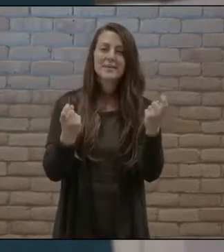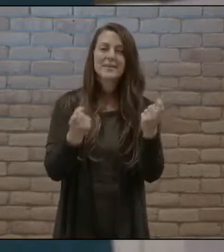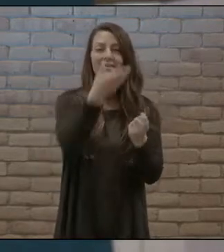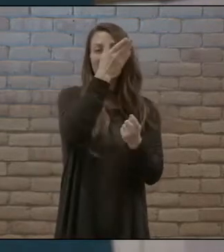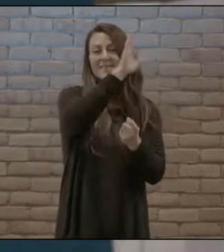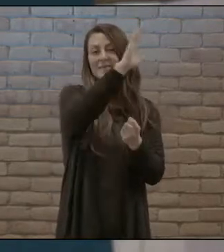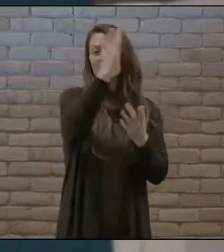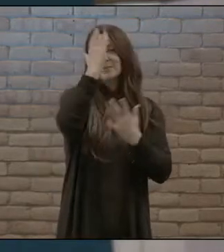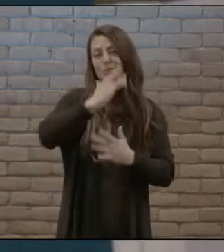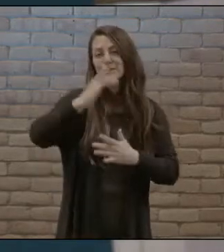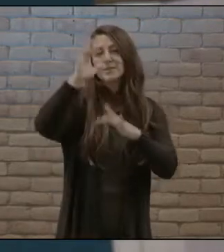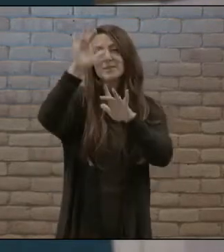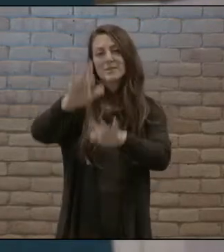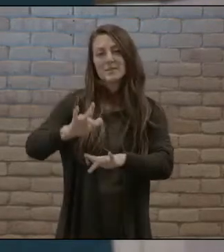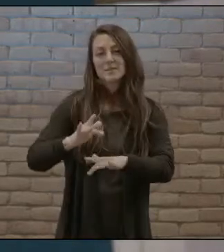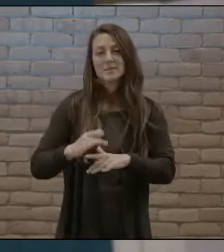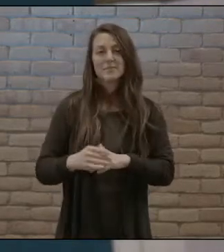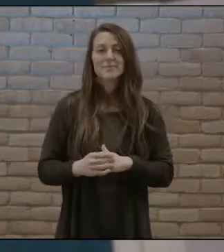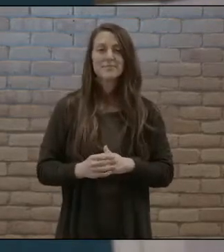of God.